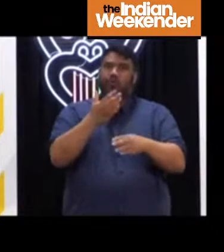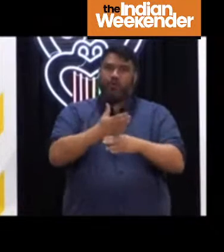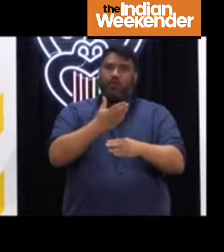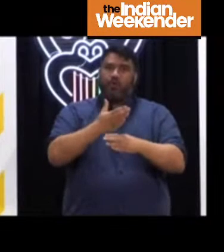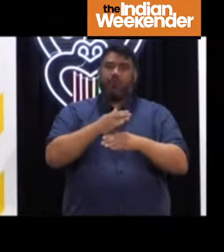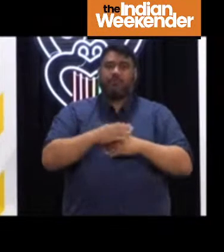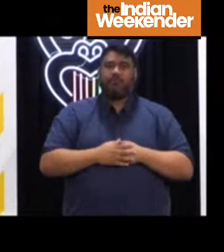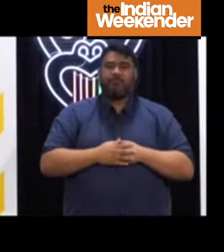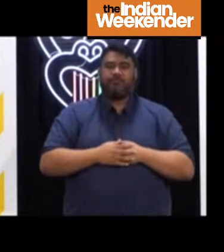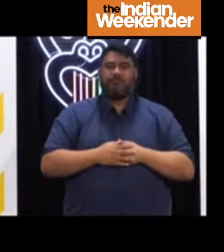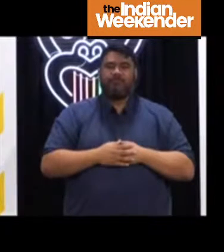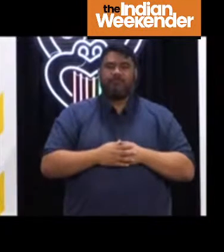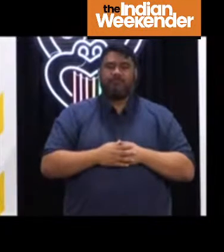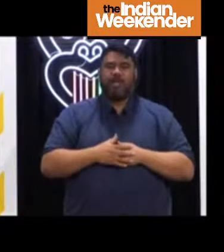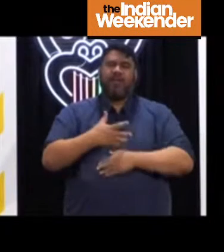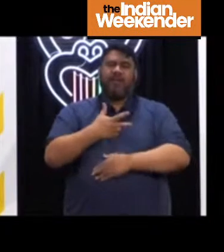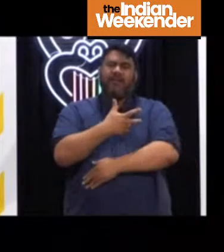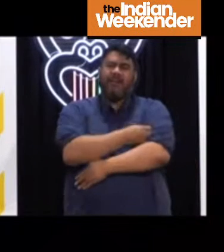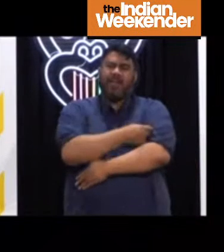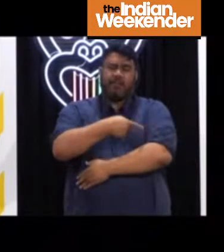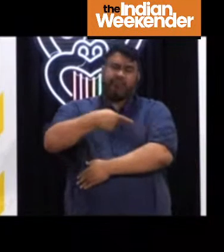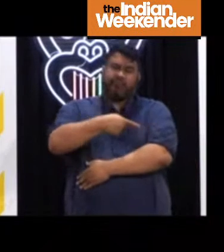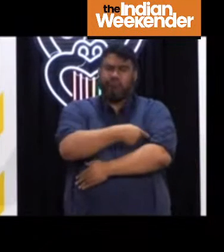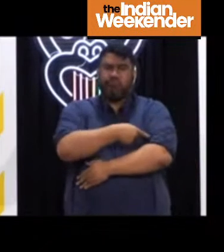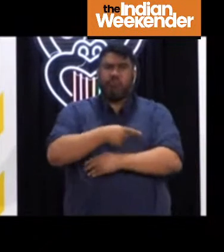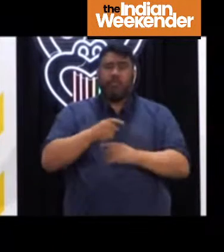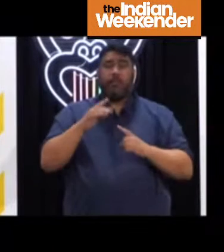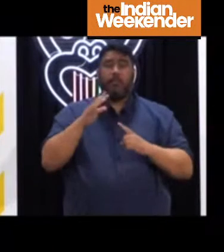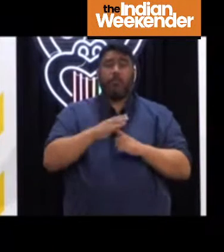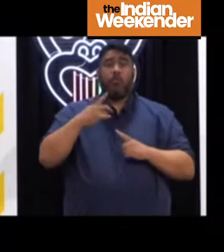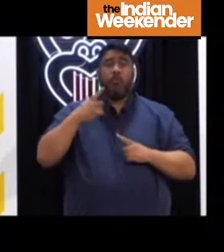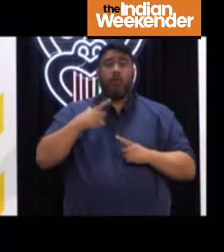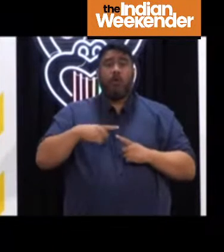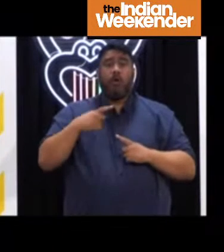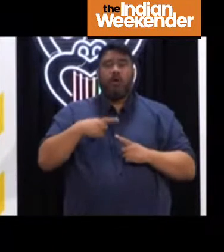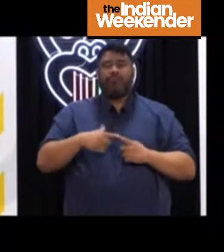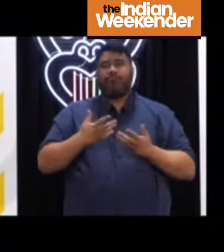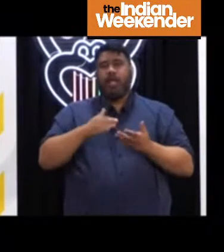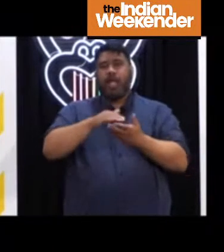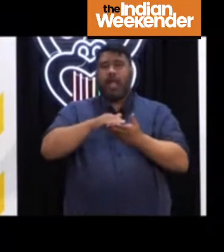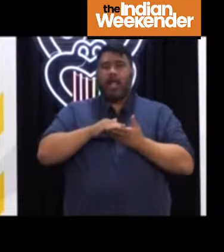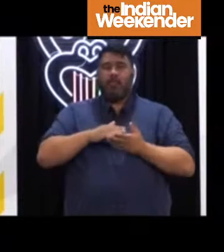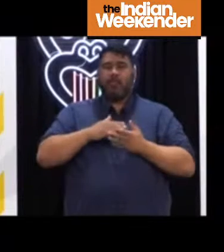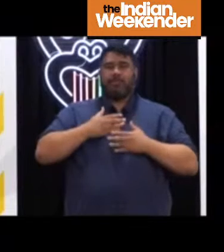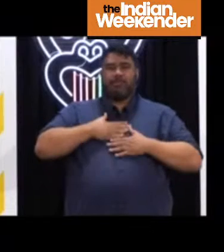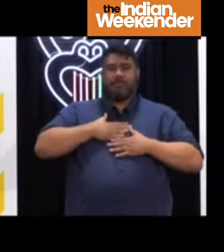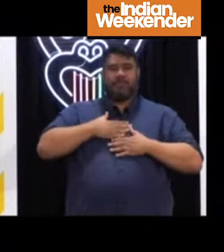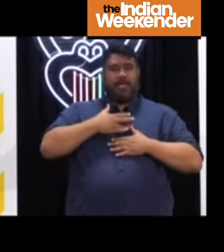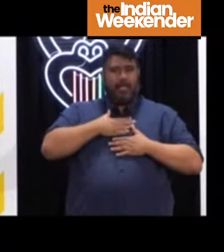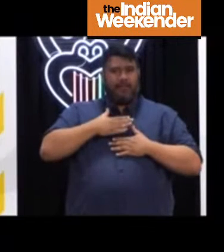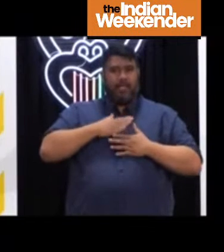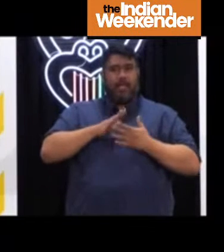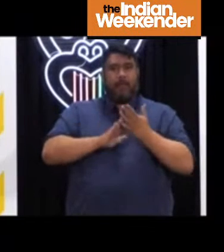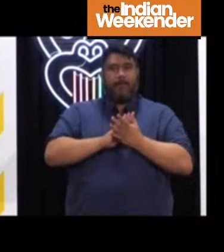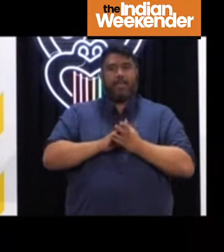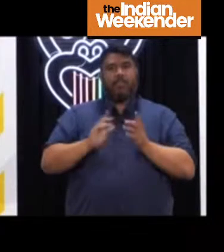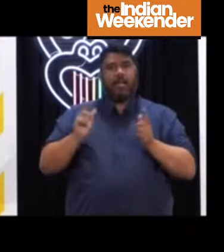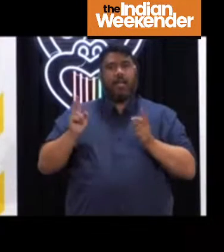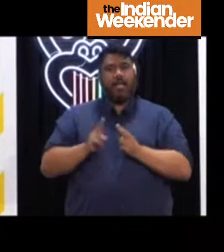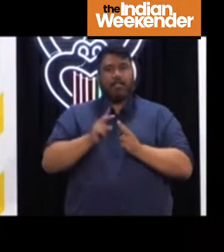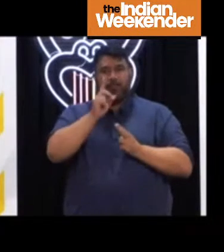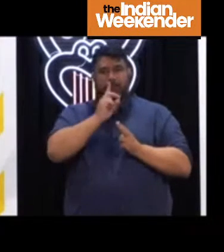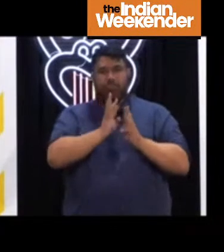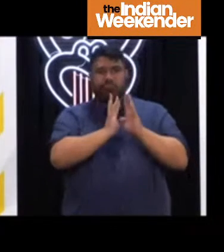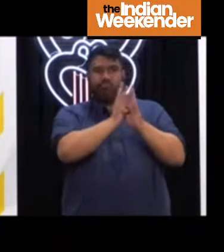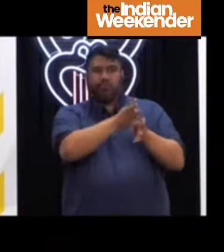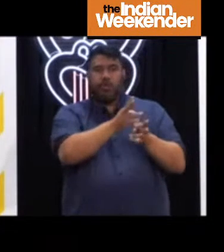is it important. It literally saves lives and prevents hospitalisations. There's real-world evidence here in New Zealand and internationally that proves